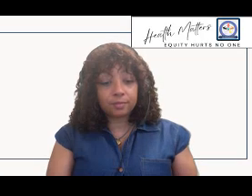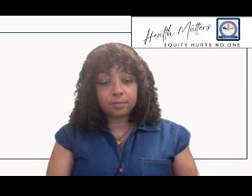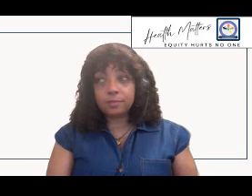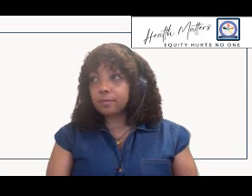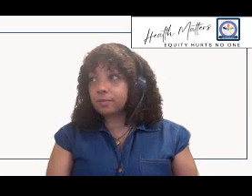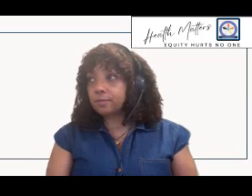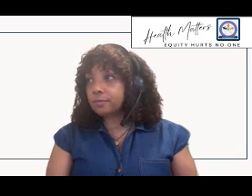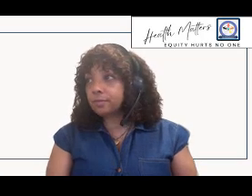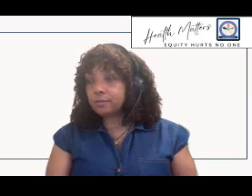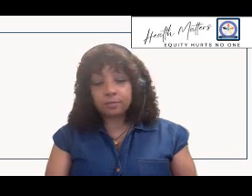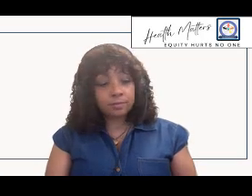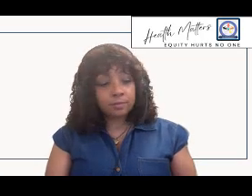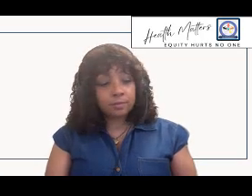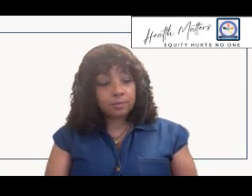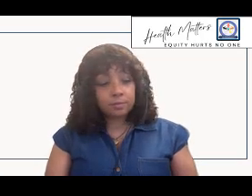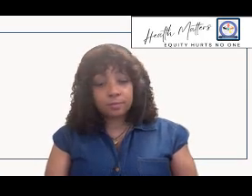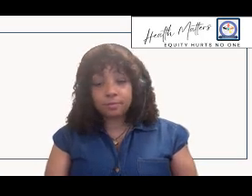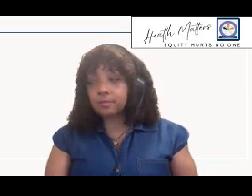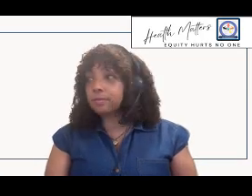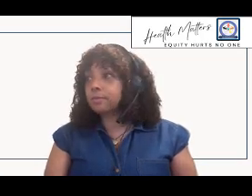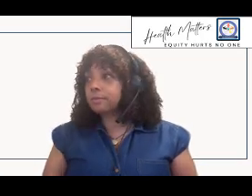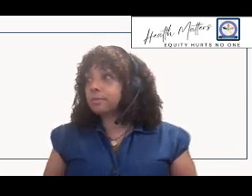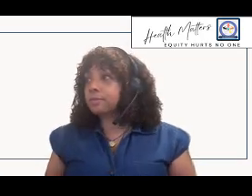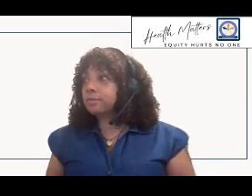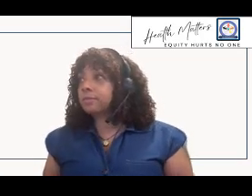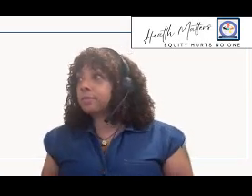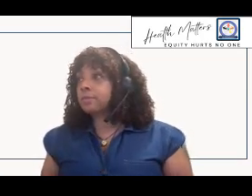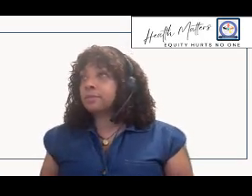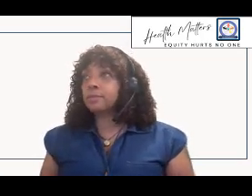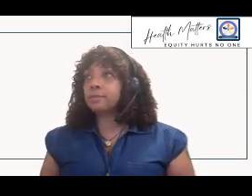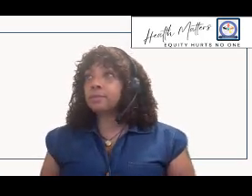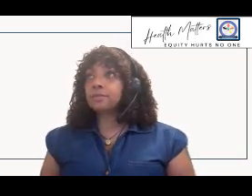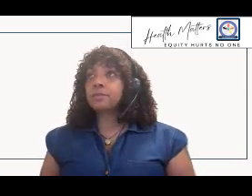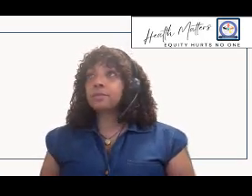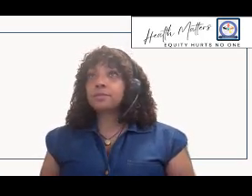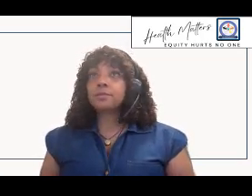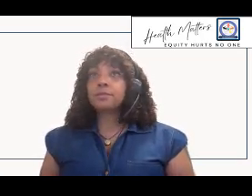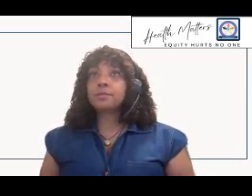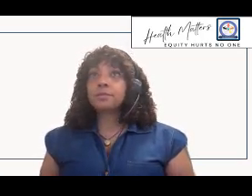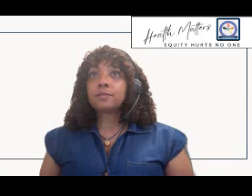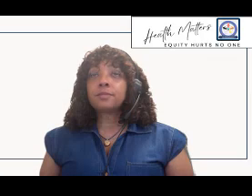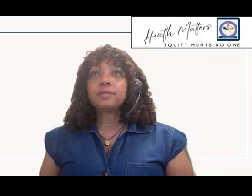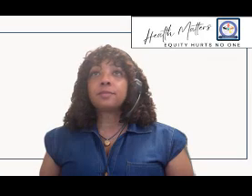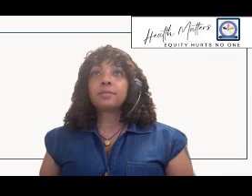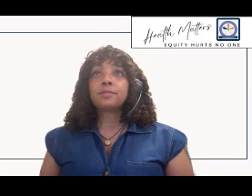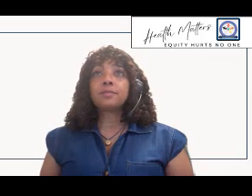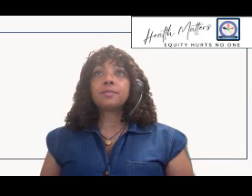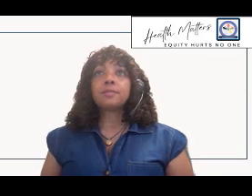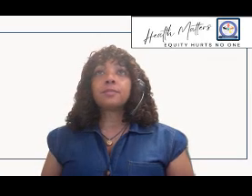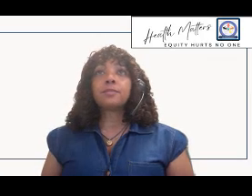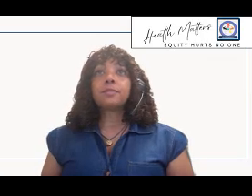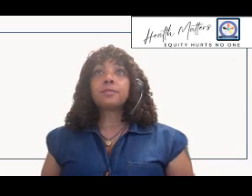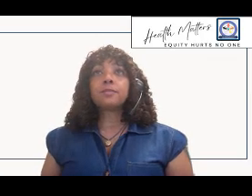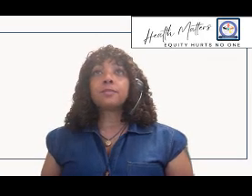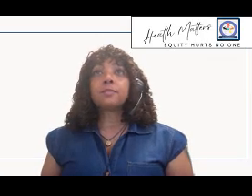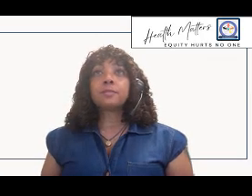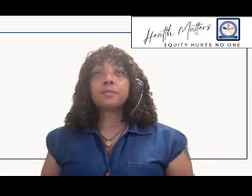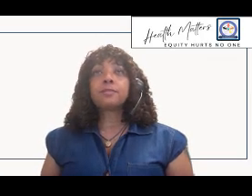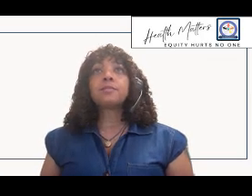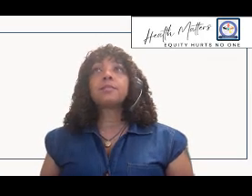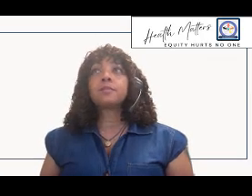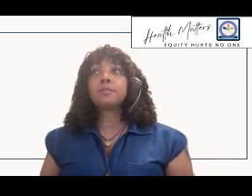via email. I know that we are looking for those, and it sounds like Alex will be sending out a doodle poll for additional meetings in the future. So thank you for that as